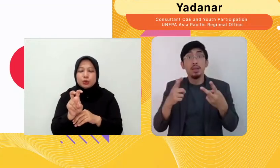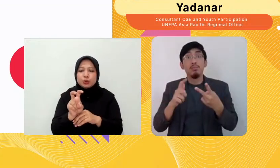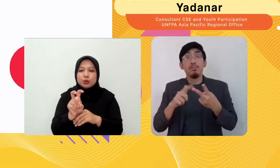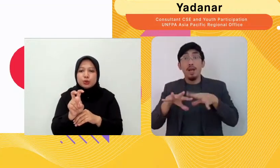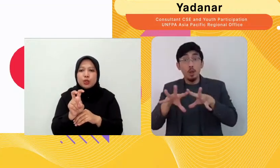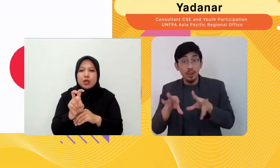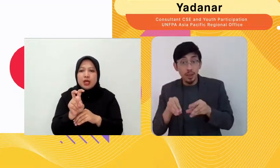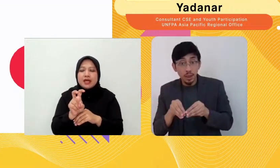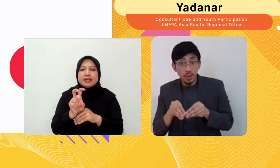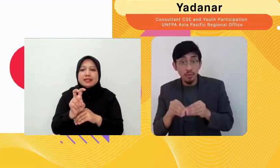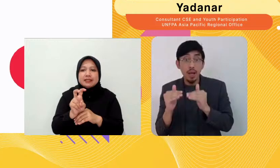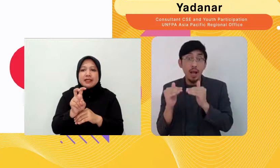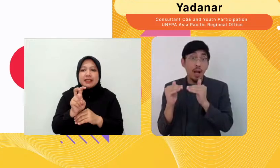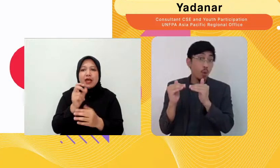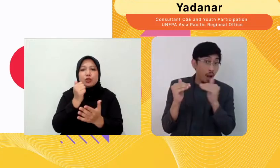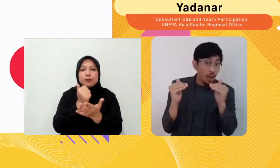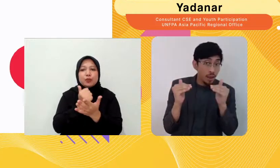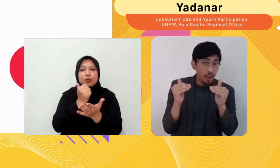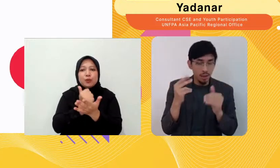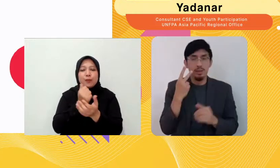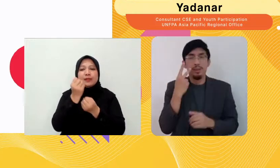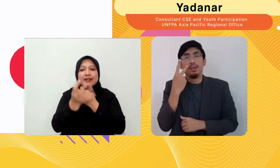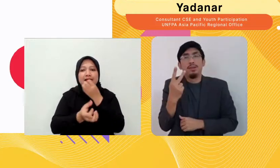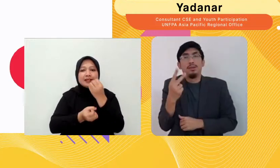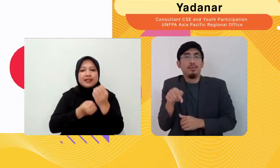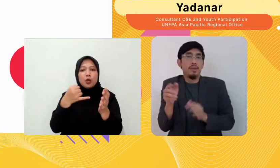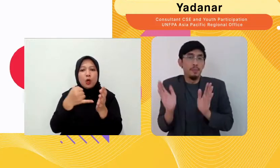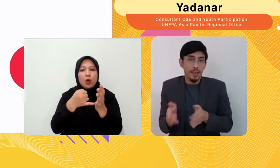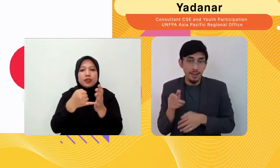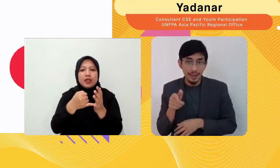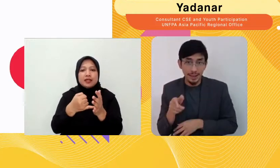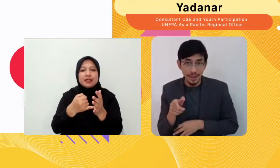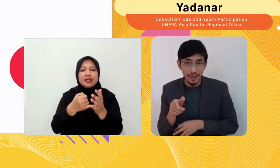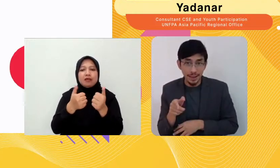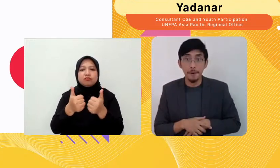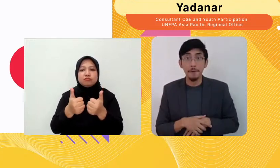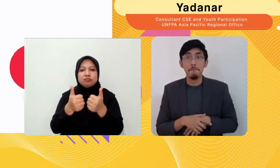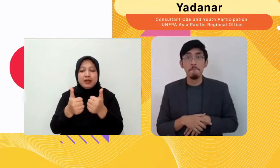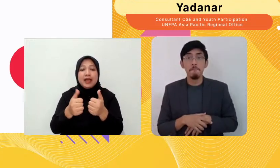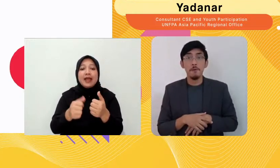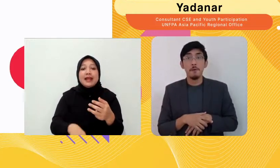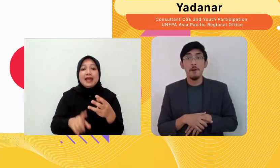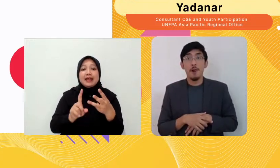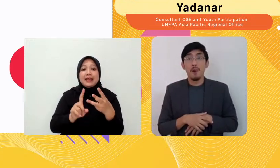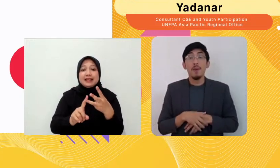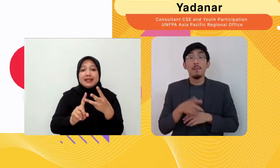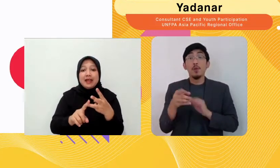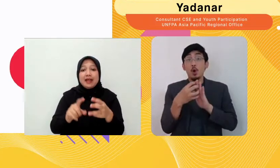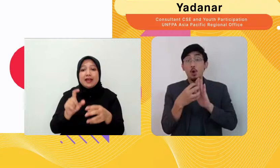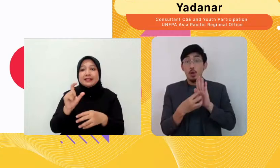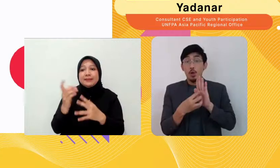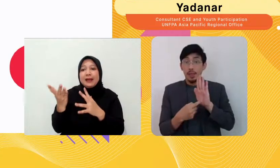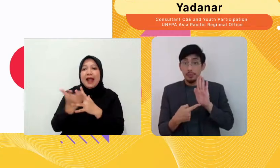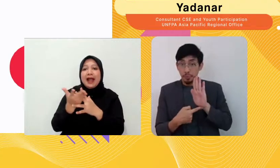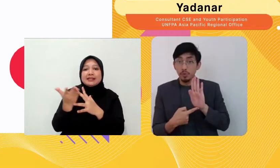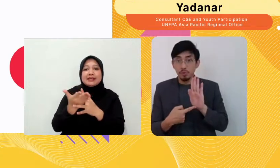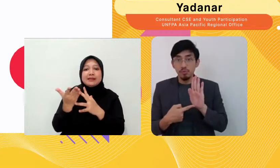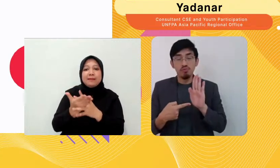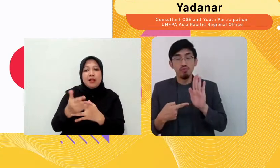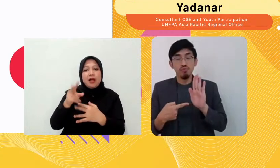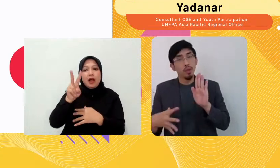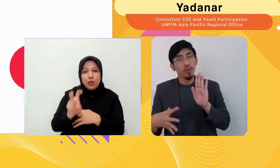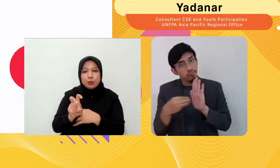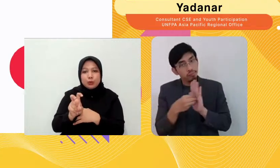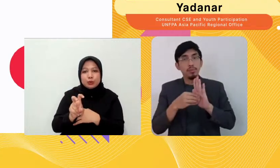determining the quality of the content. And then the third one is how accessible the